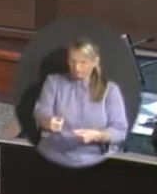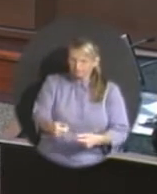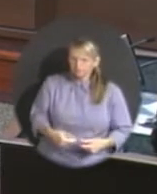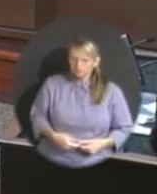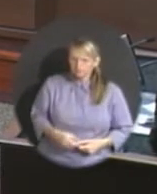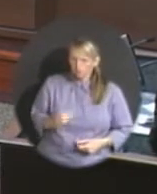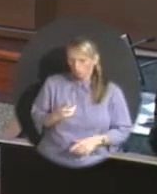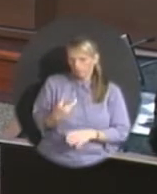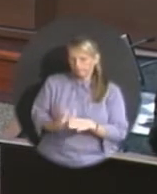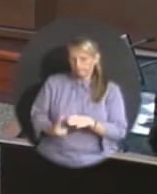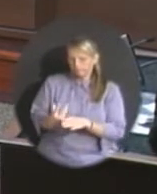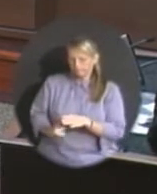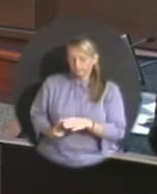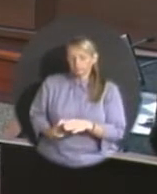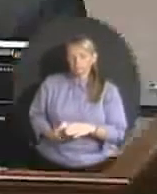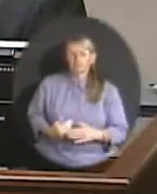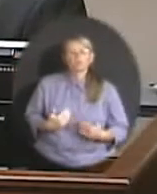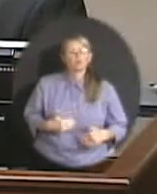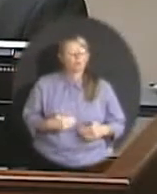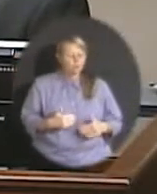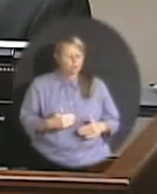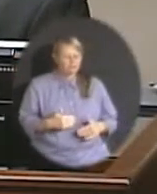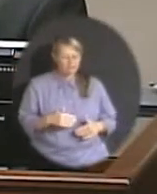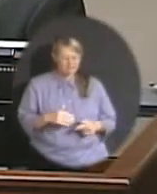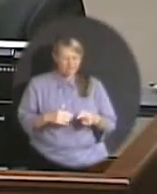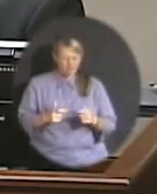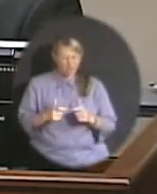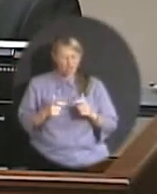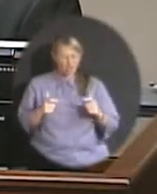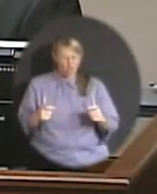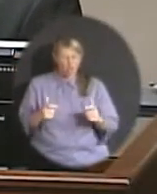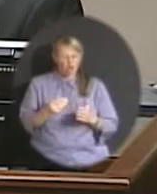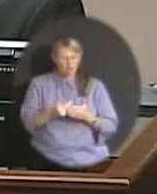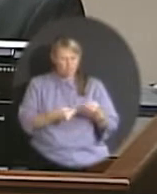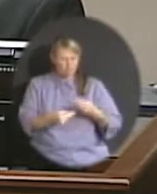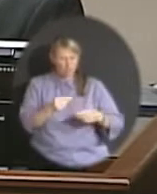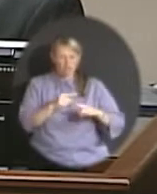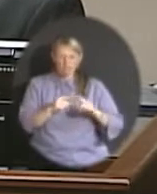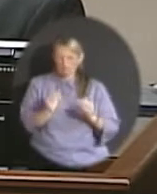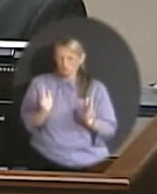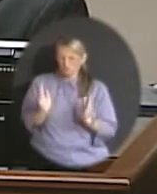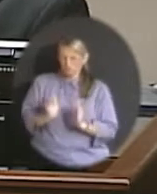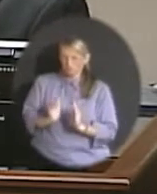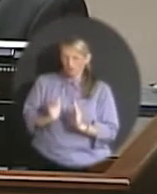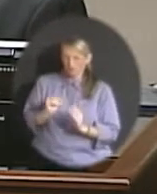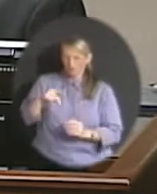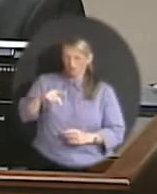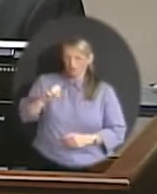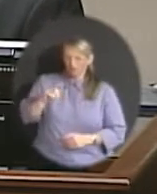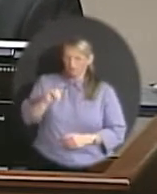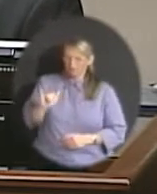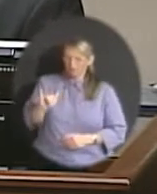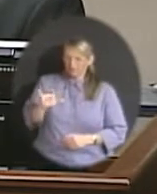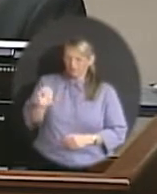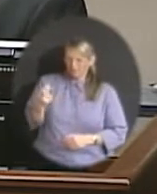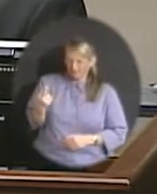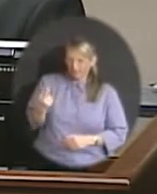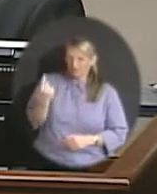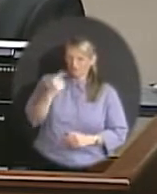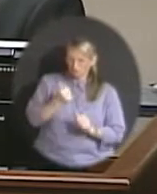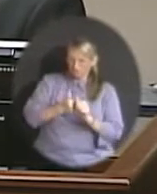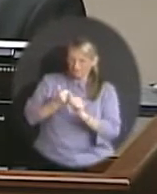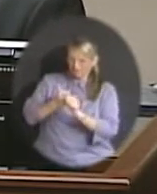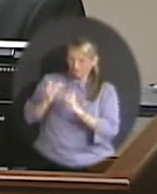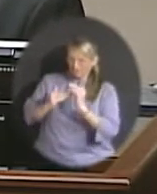disappear? For such a large budget, we have very small petty cash funds. Buildings have anywhere from $100 to